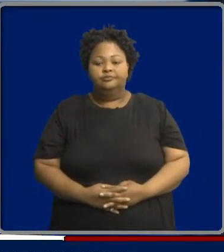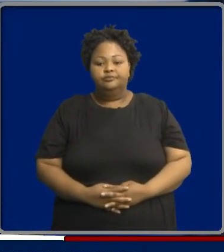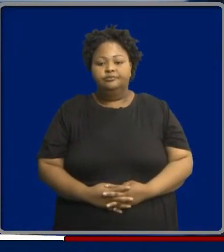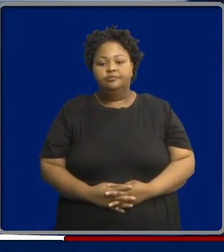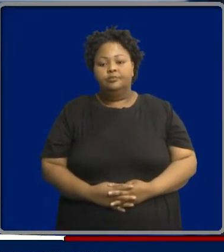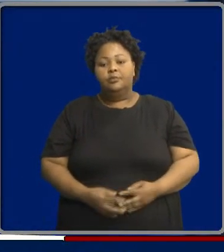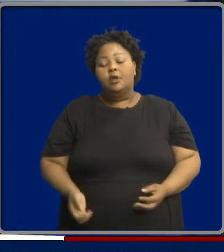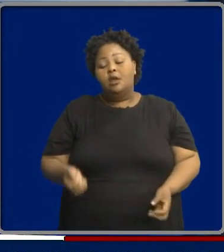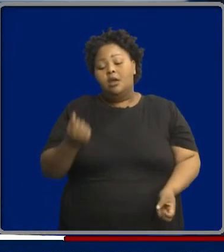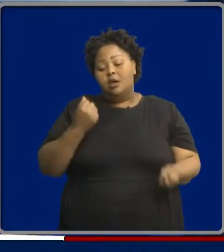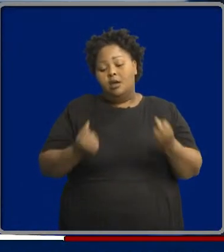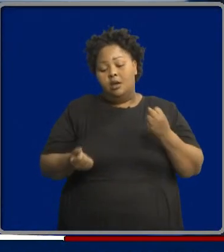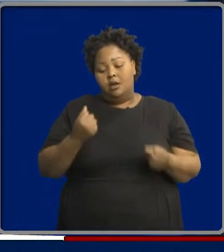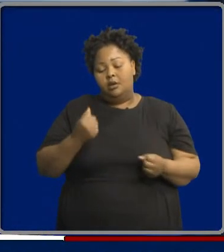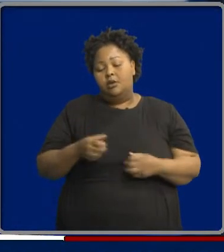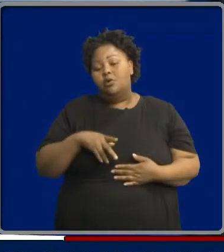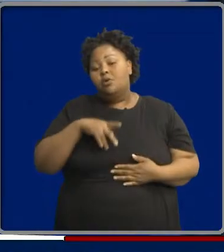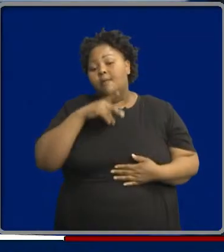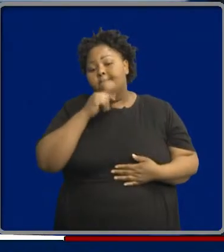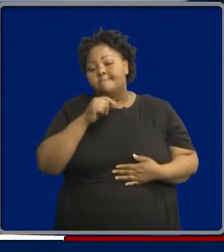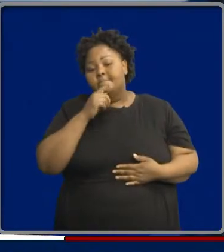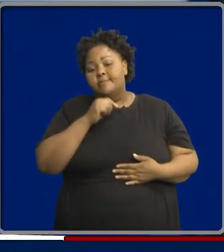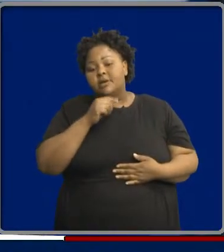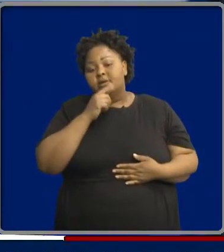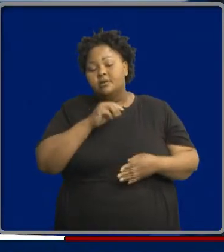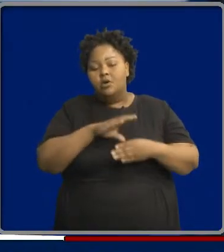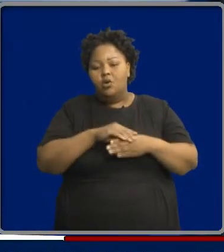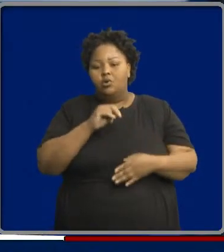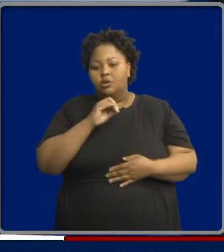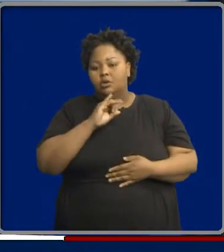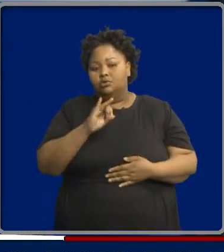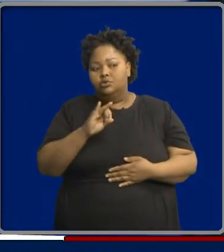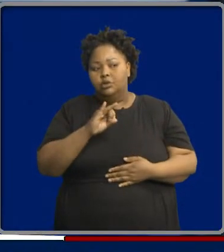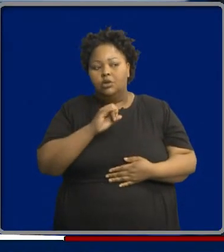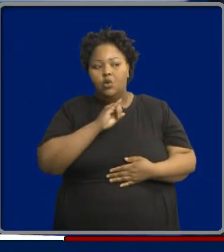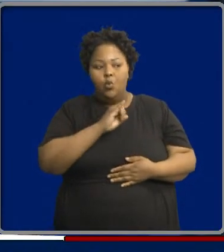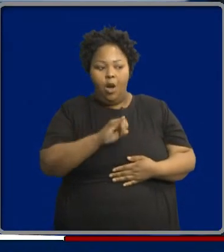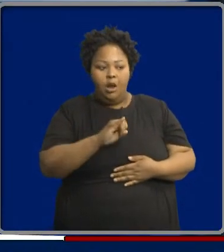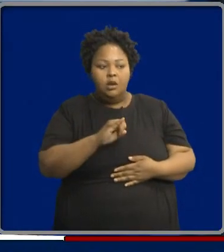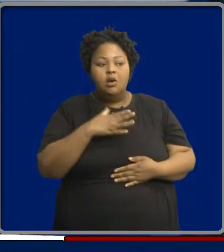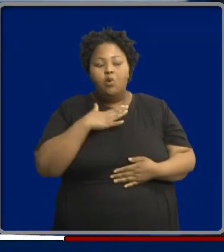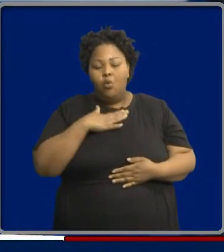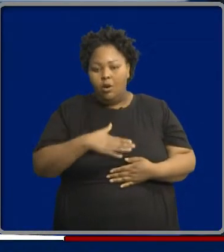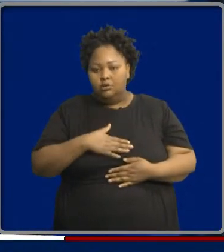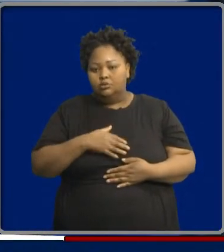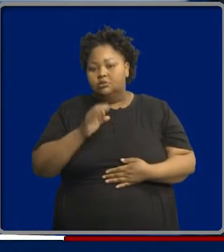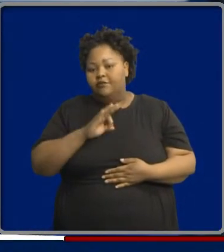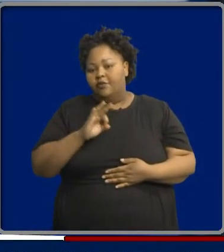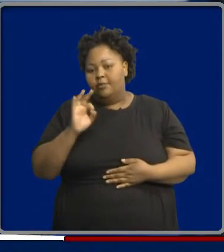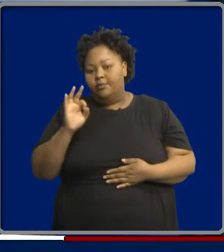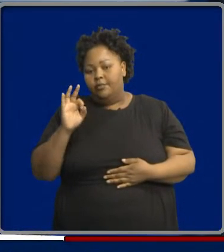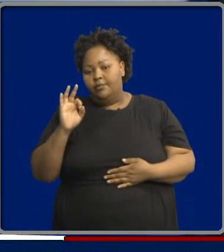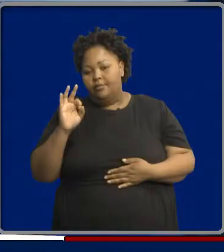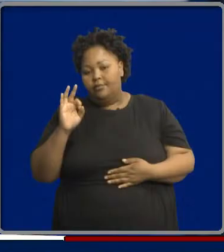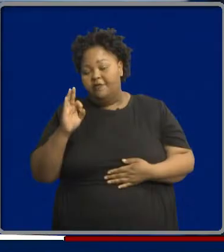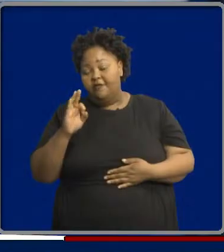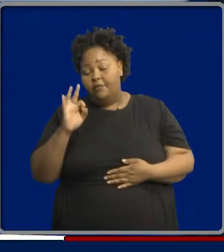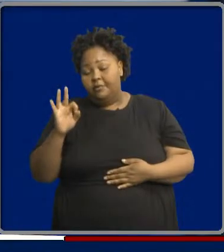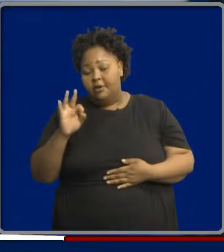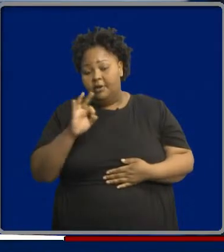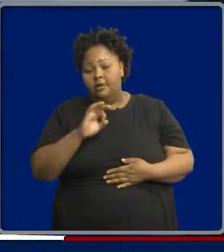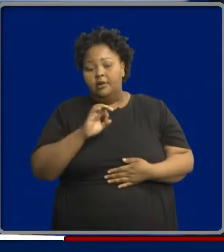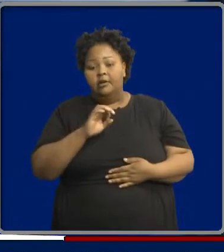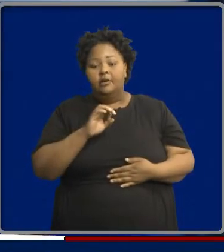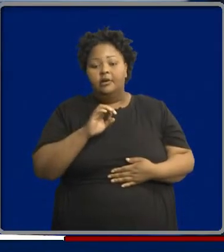a 21-year-old man who wants to complete his Form 4 and Form 5 education has been charged with sexual assault of